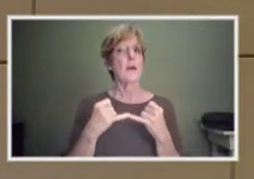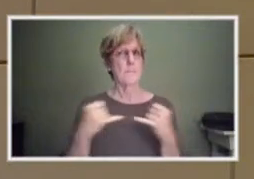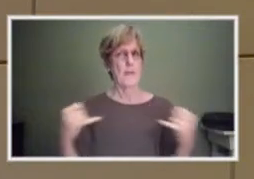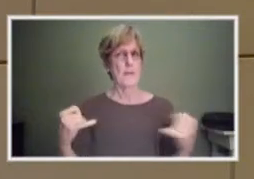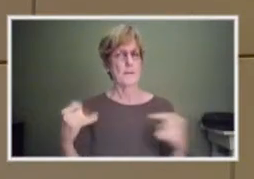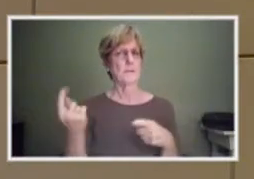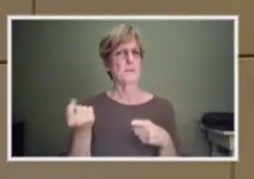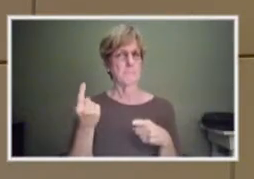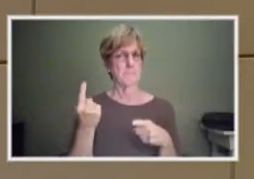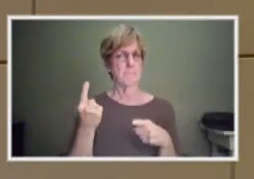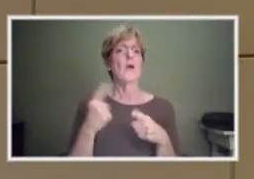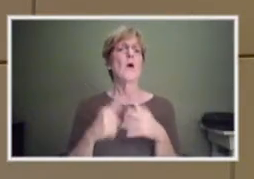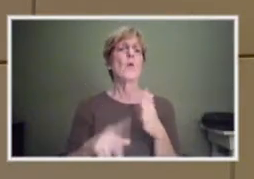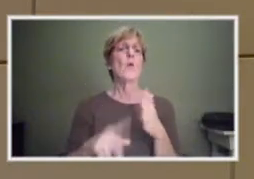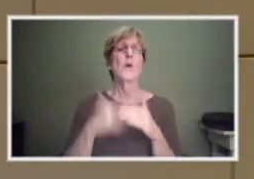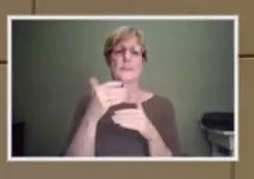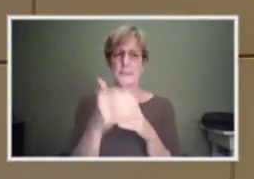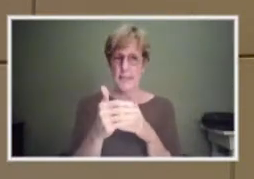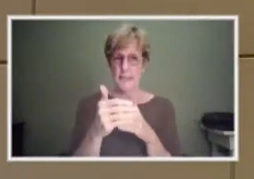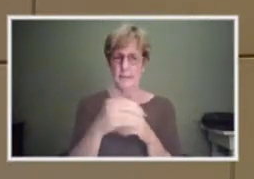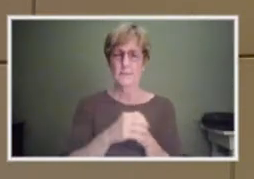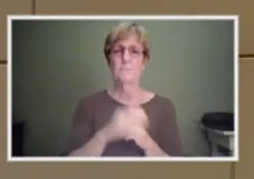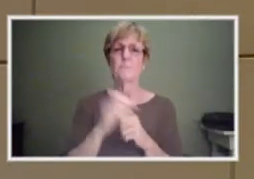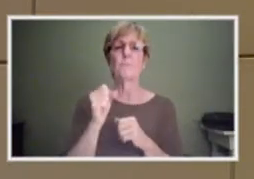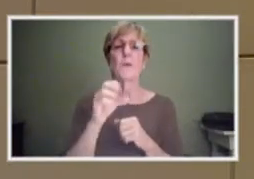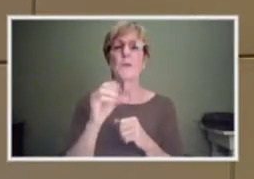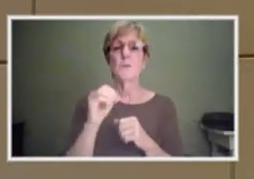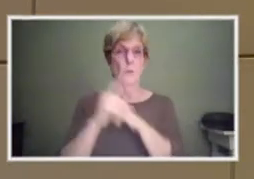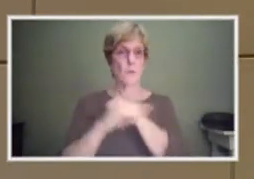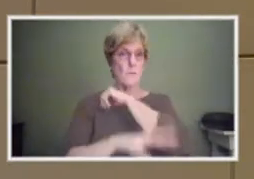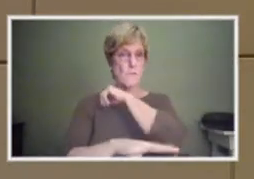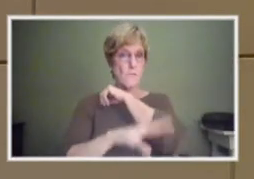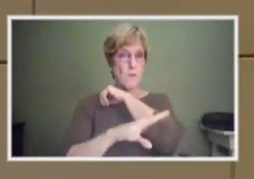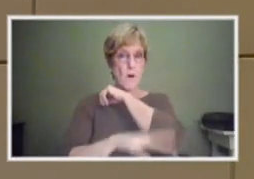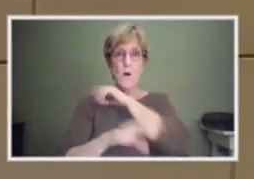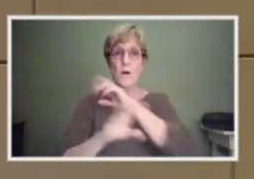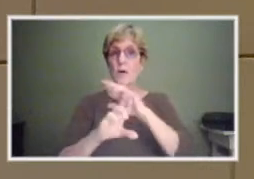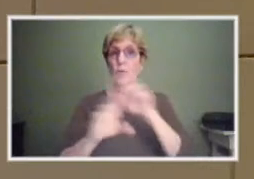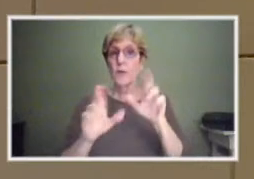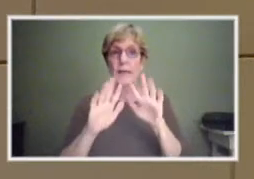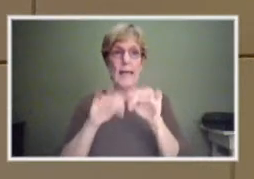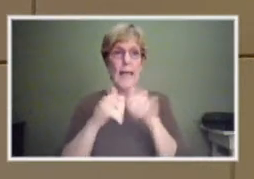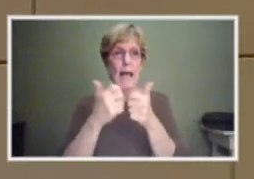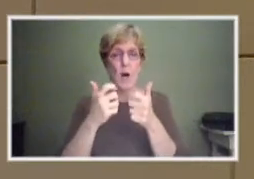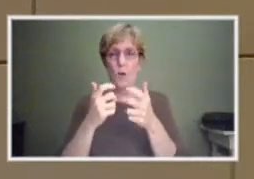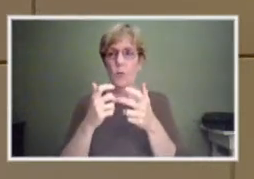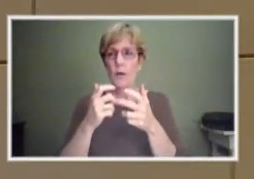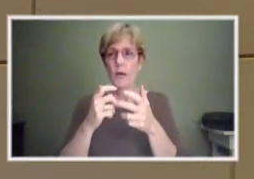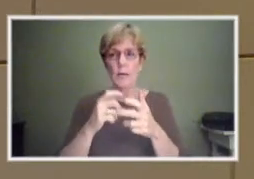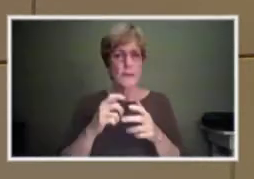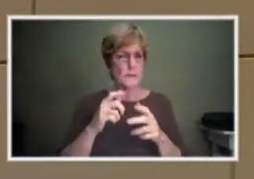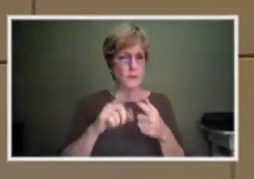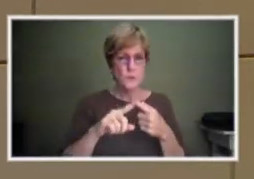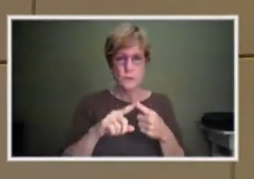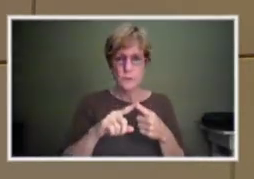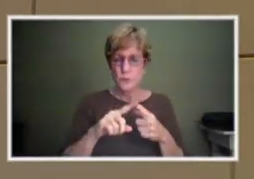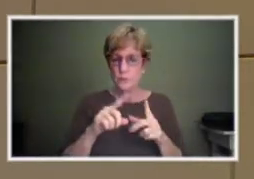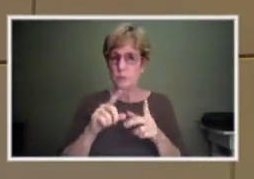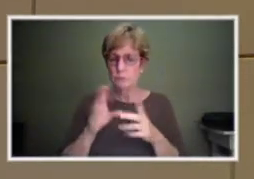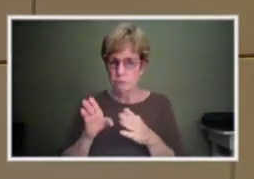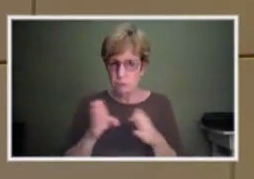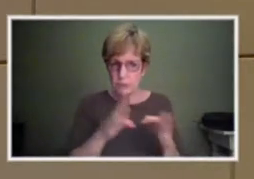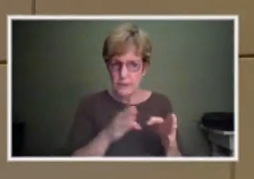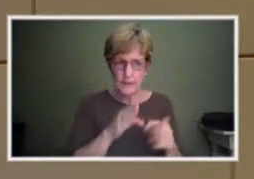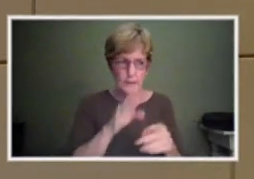next. And so this fall, as we go get ready for how do we connect the dots between a